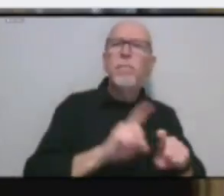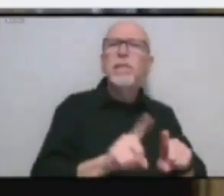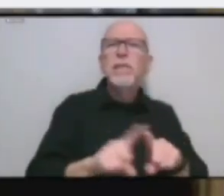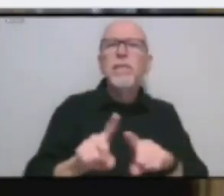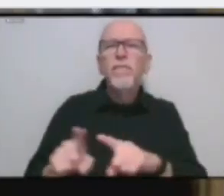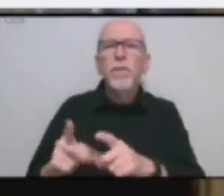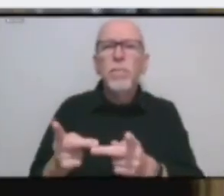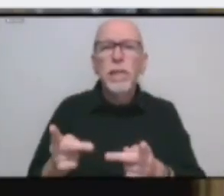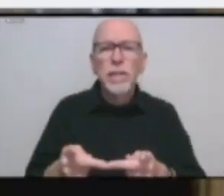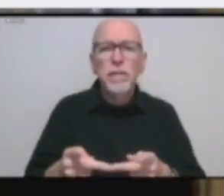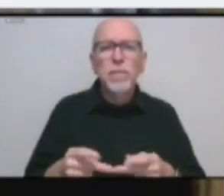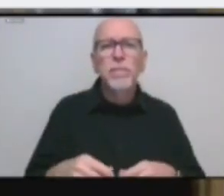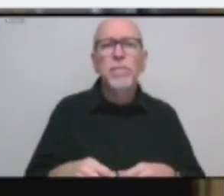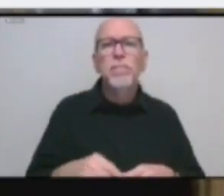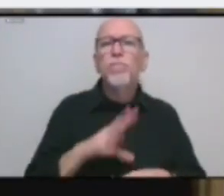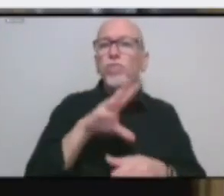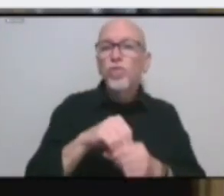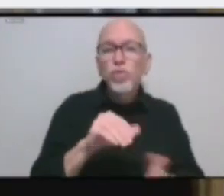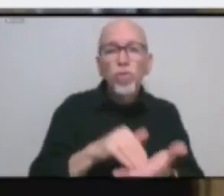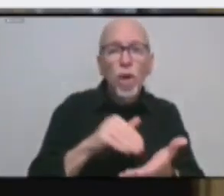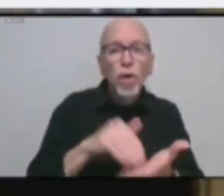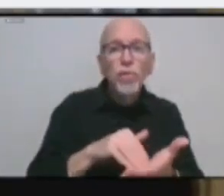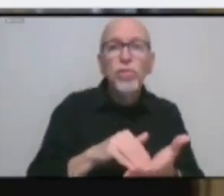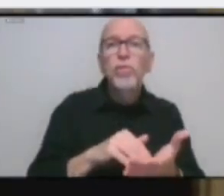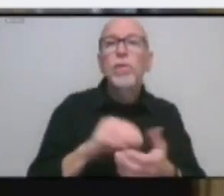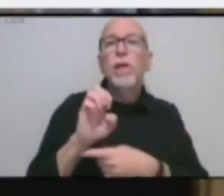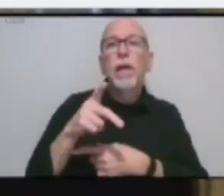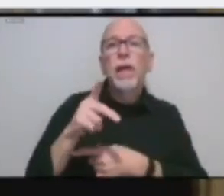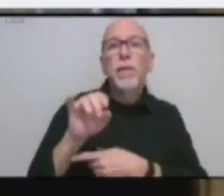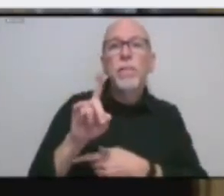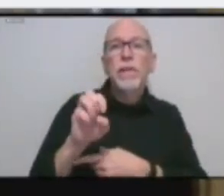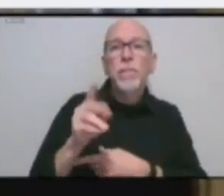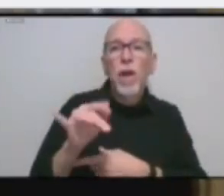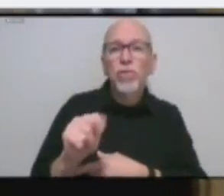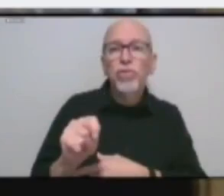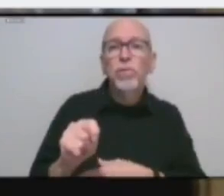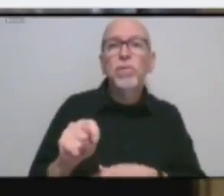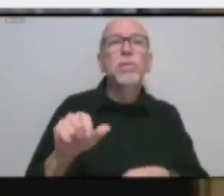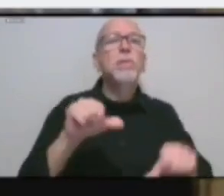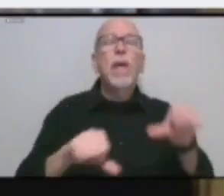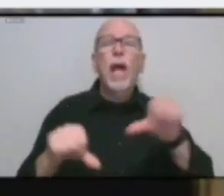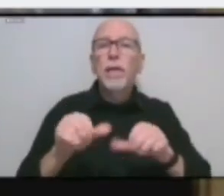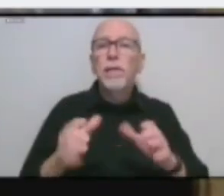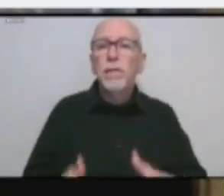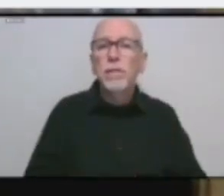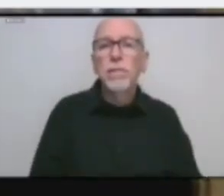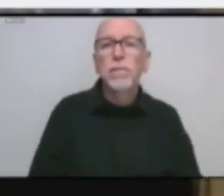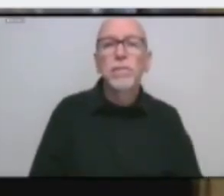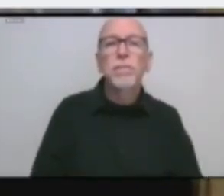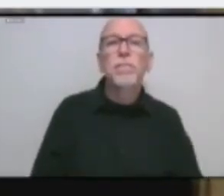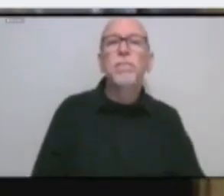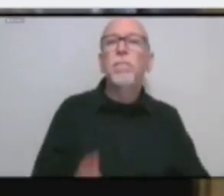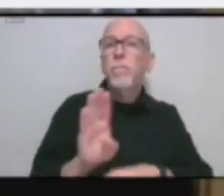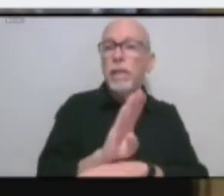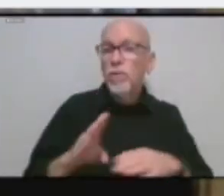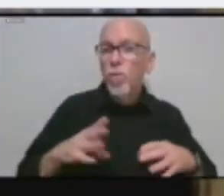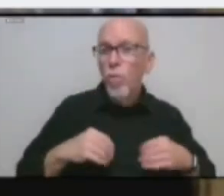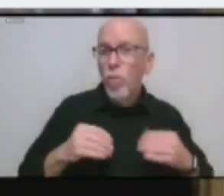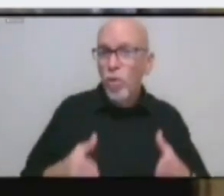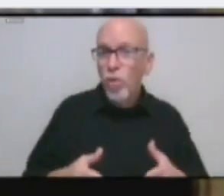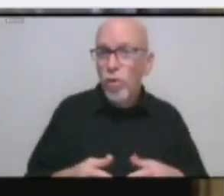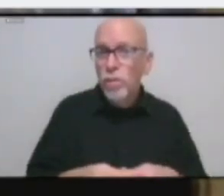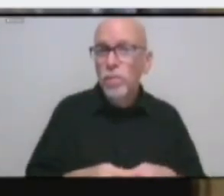including physicians, epidemiologists, scientists, business owners,